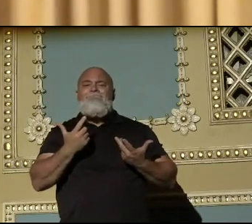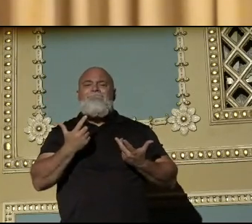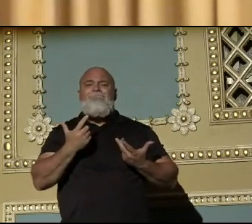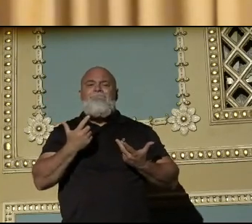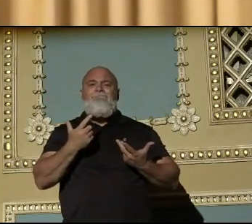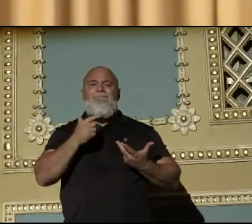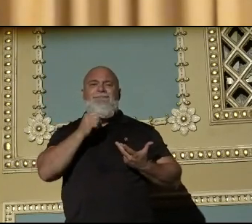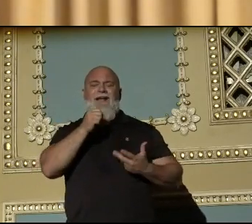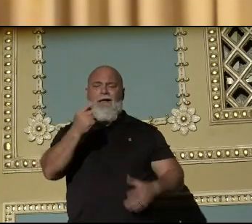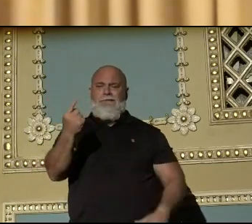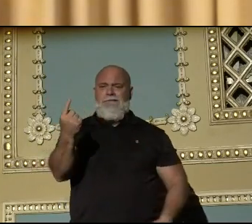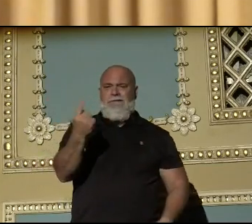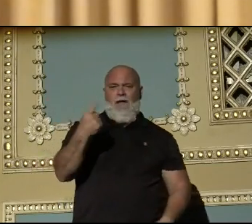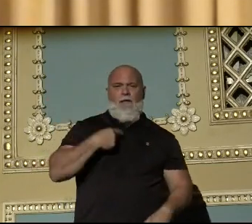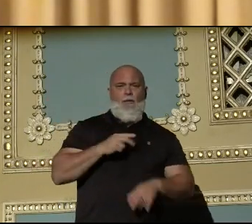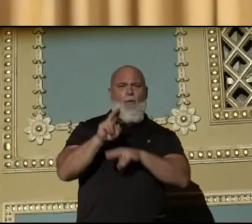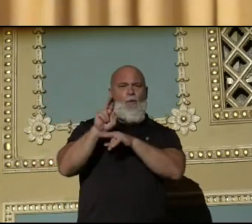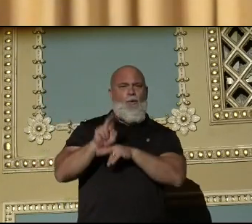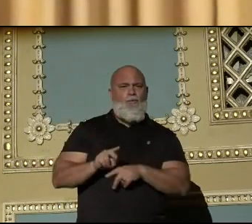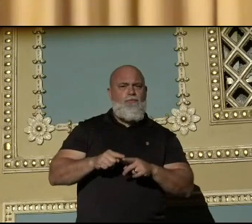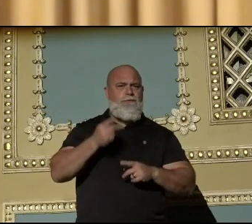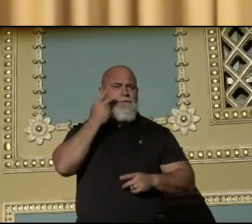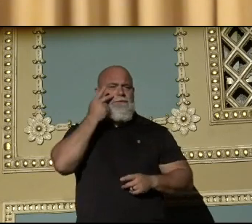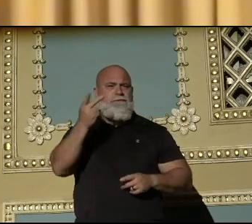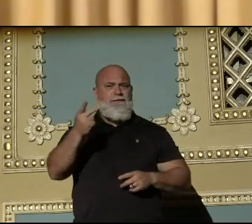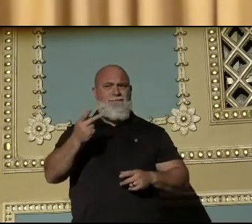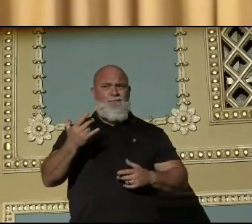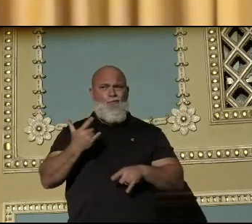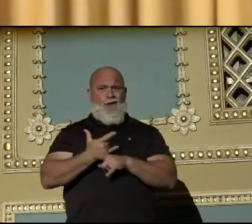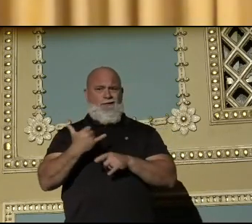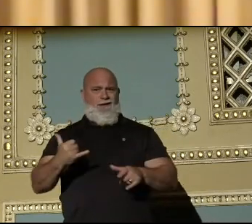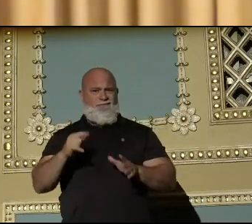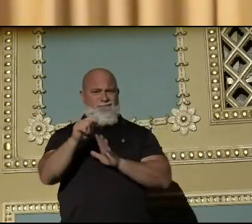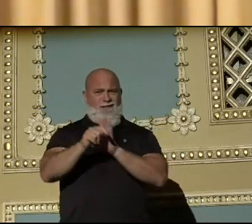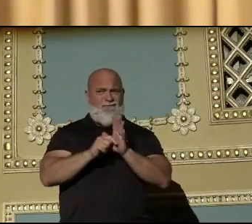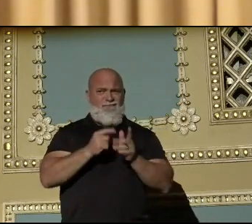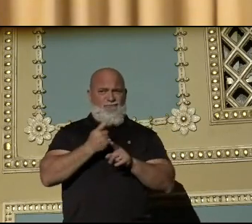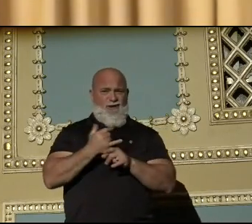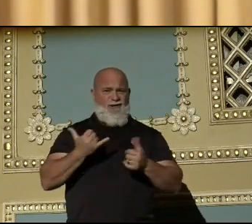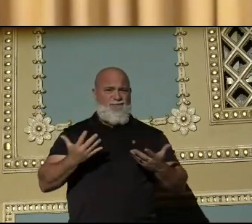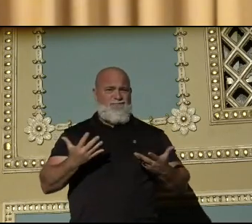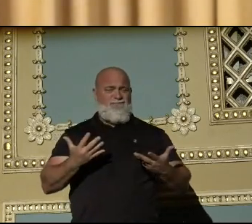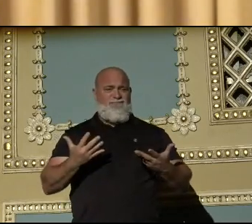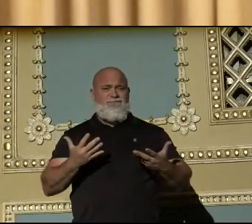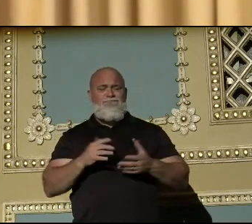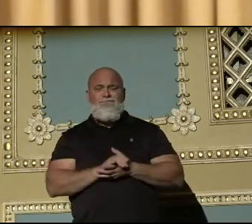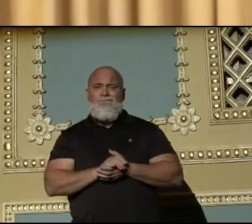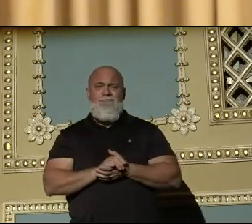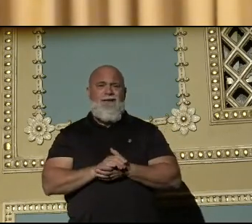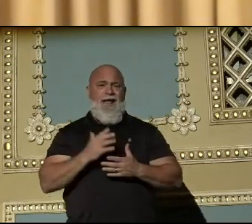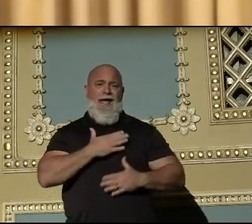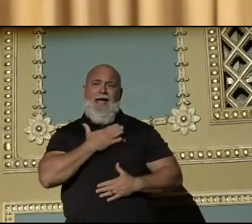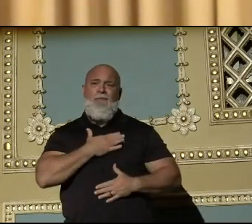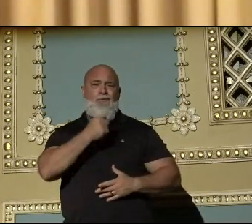something that we're used to seeing the times that we're in right now. And I'm glad you're here to support the Paramount